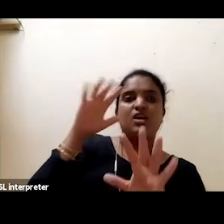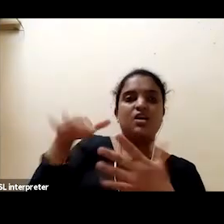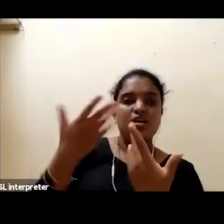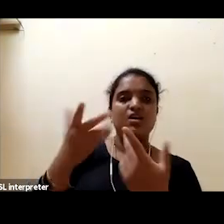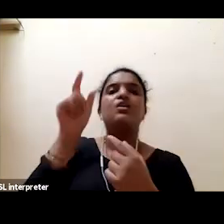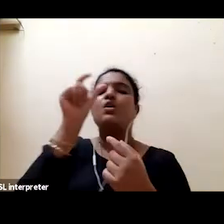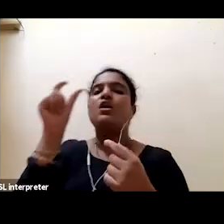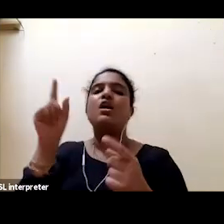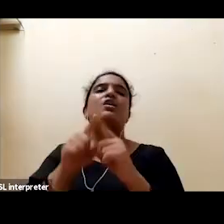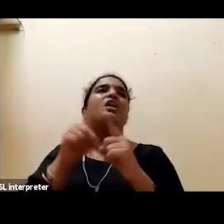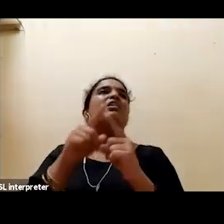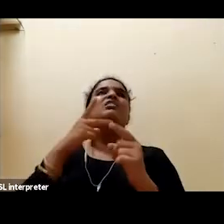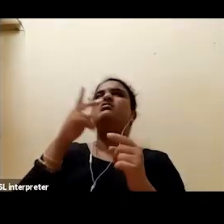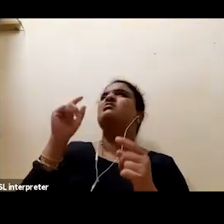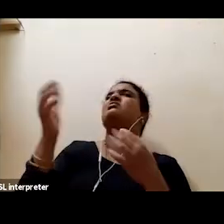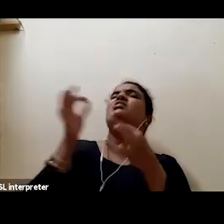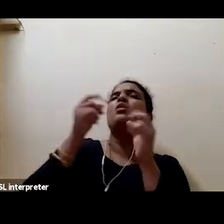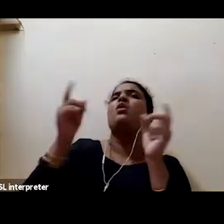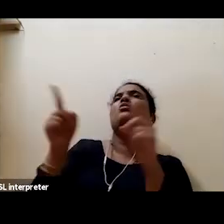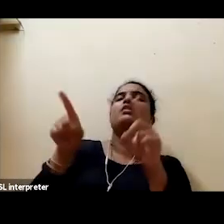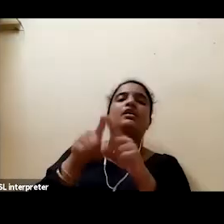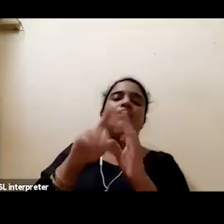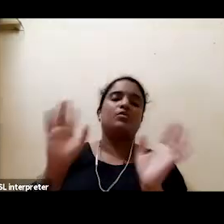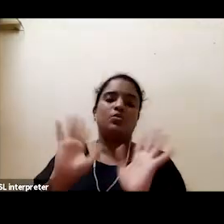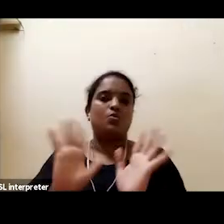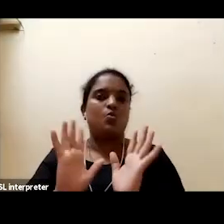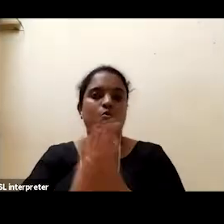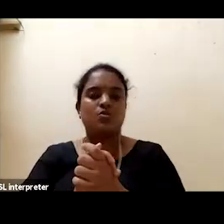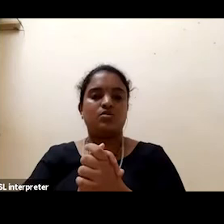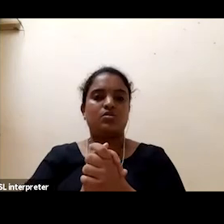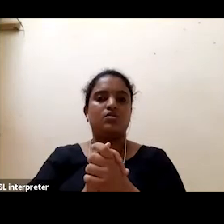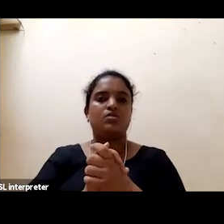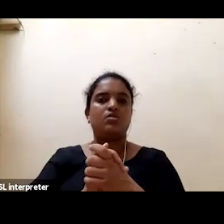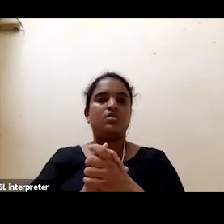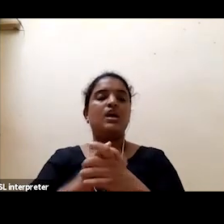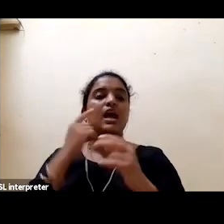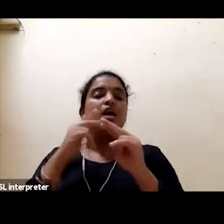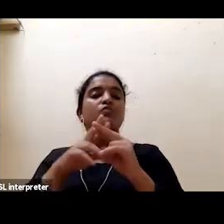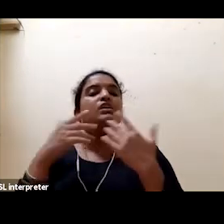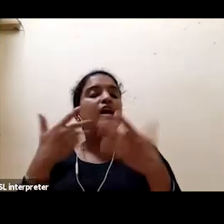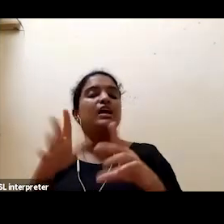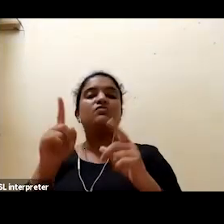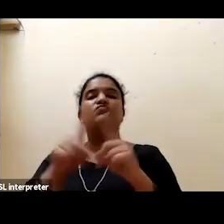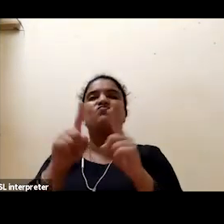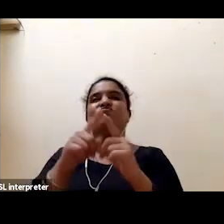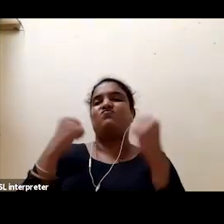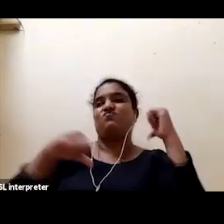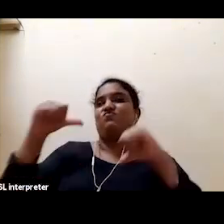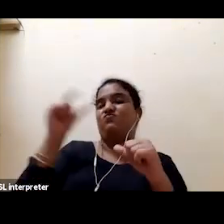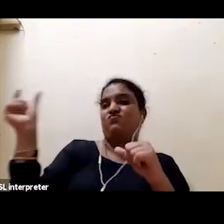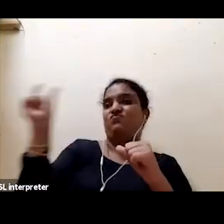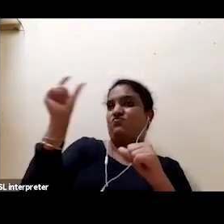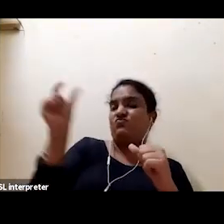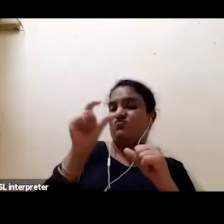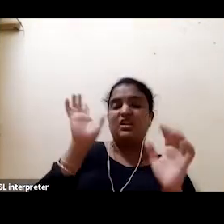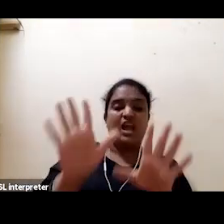is, don't deprive them of a small explanation as to what it is about. So if you're using anything fancy,